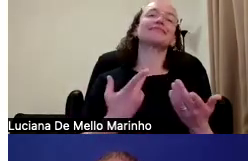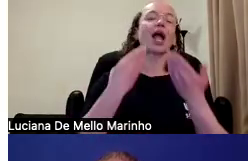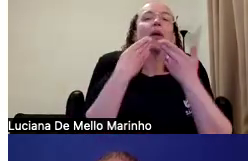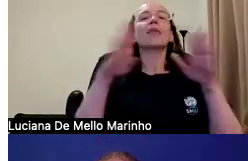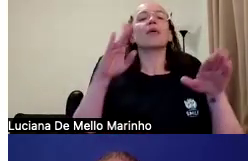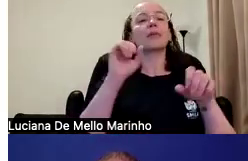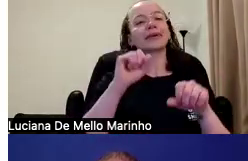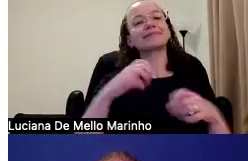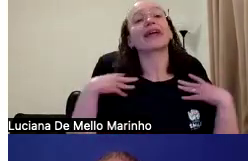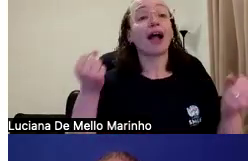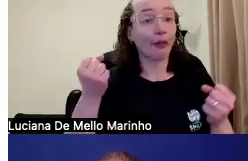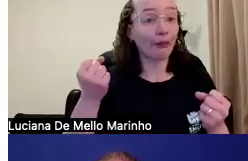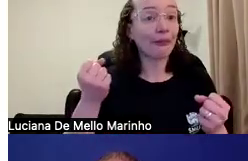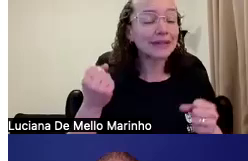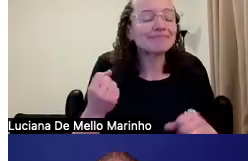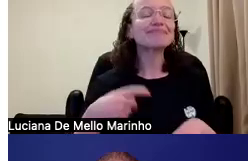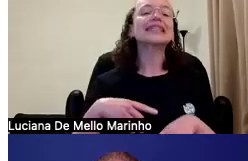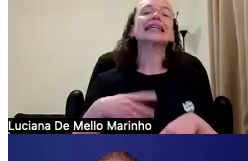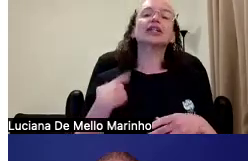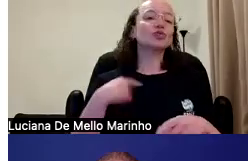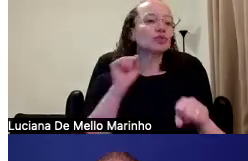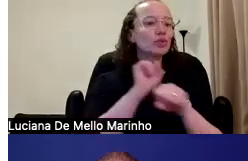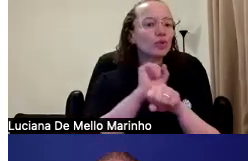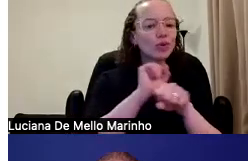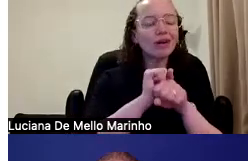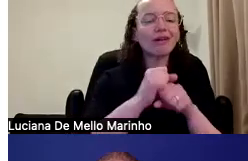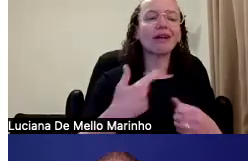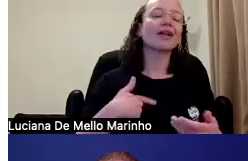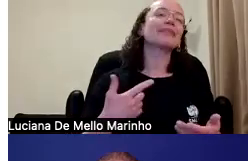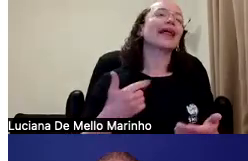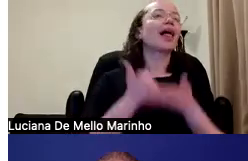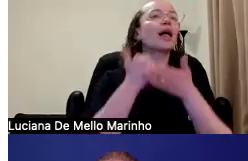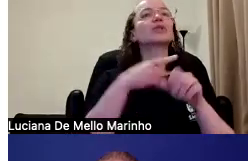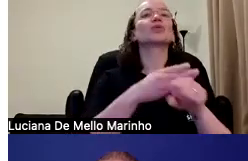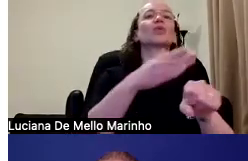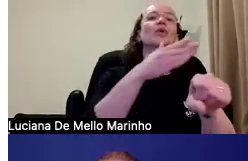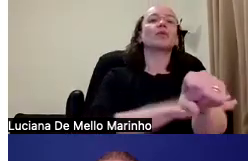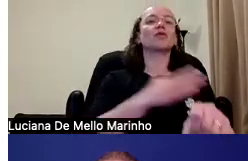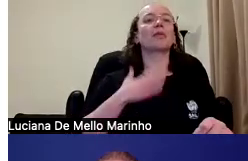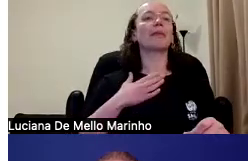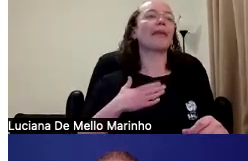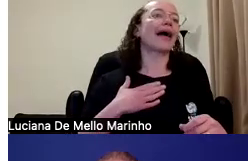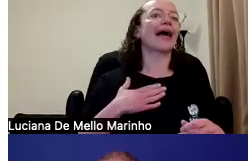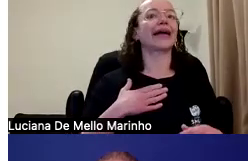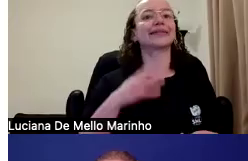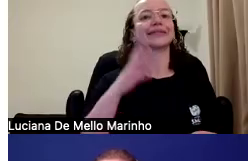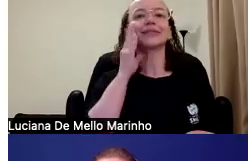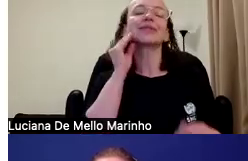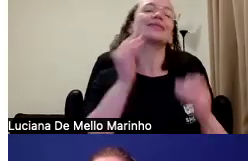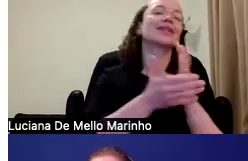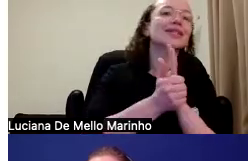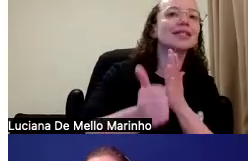applied for graduate school and for public health. And so I worked to try to help